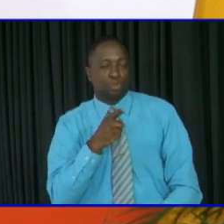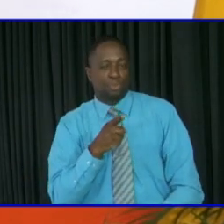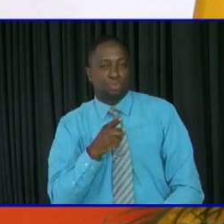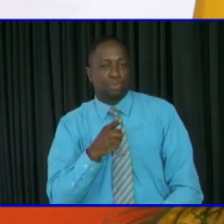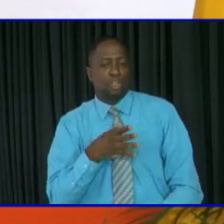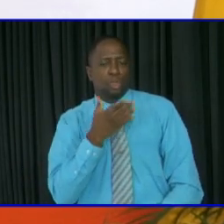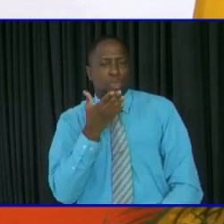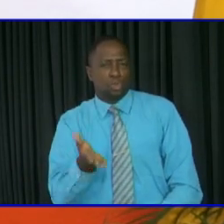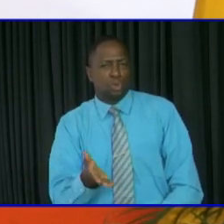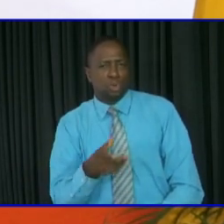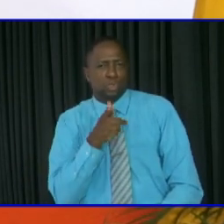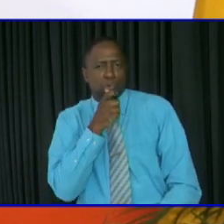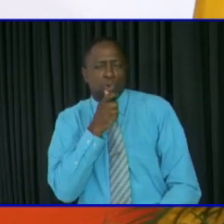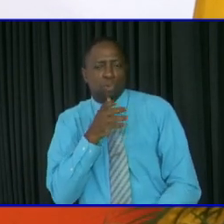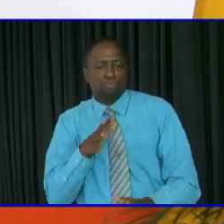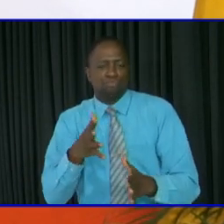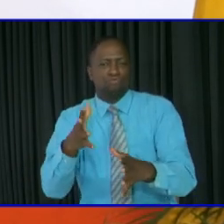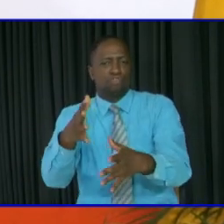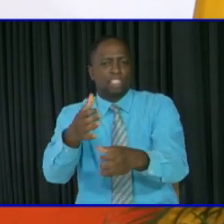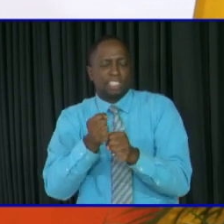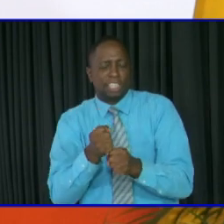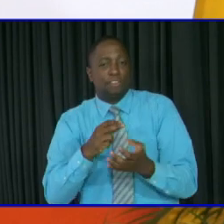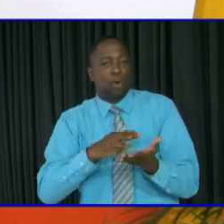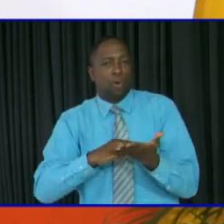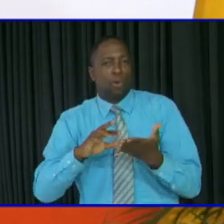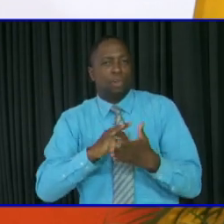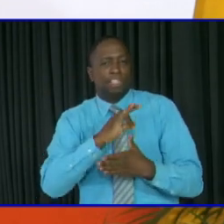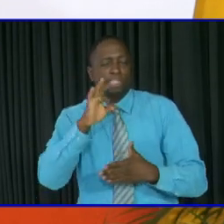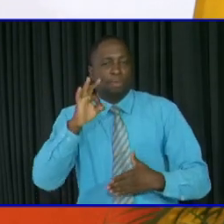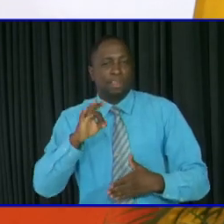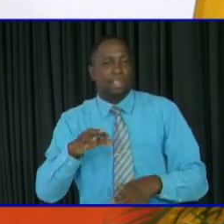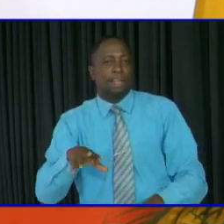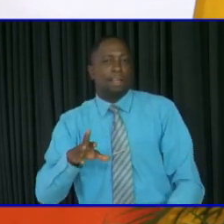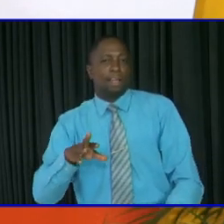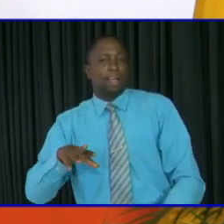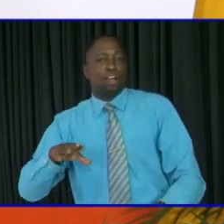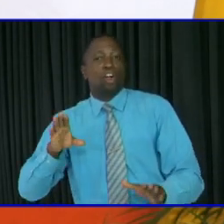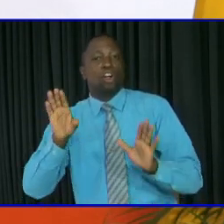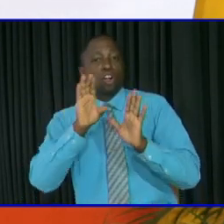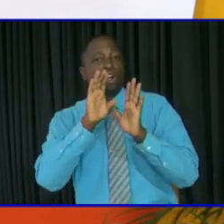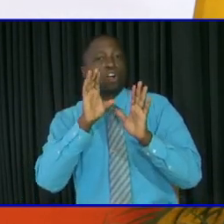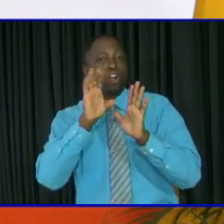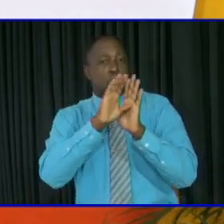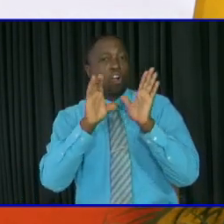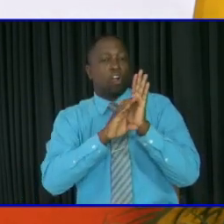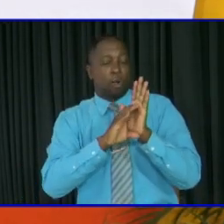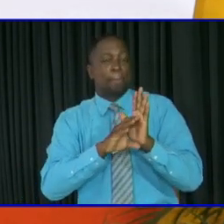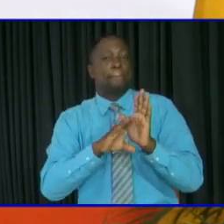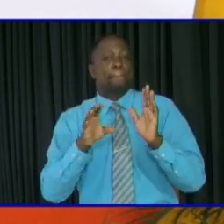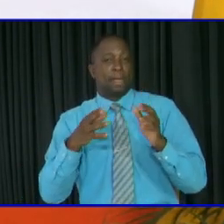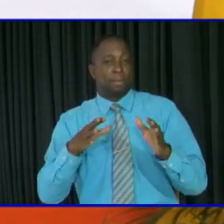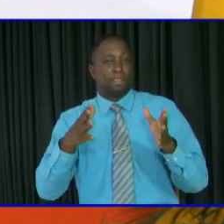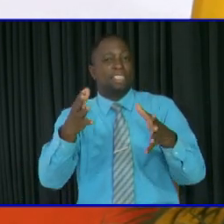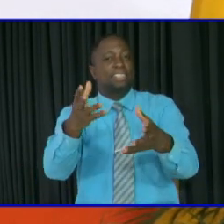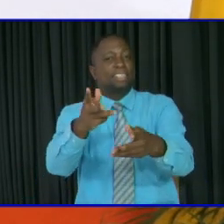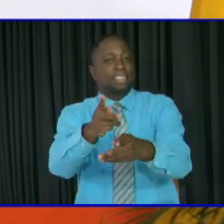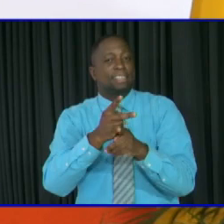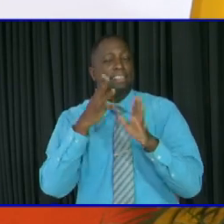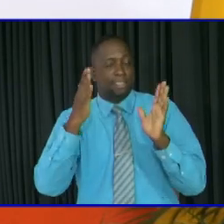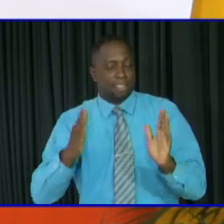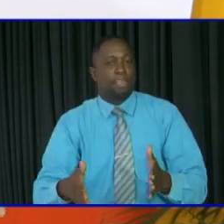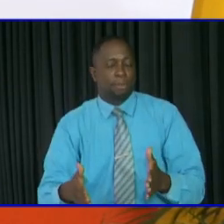are a commandment-keeping people. Because in St. John 14, verse 15, the Bible says, if ye love